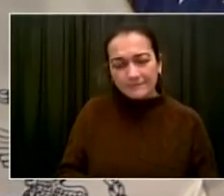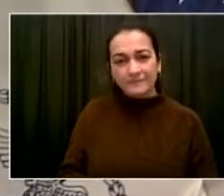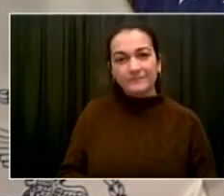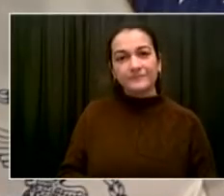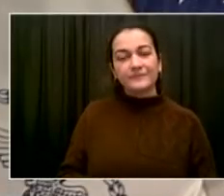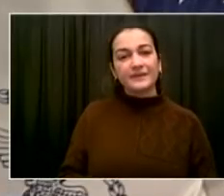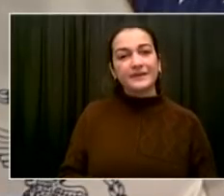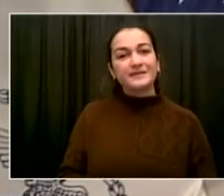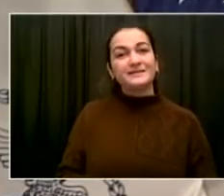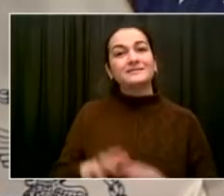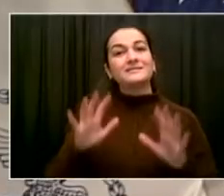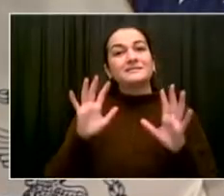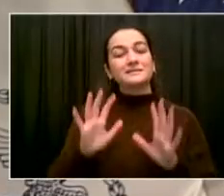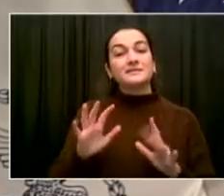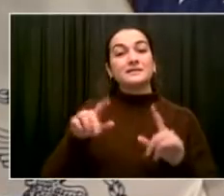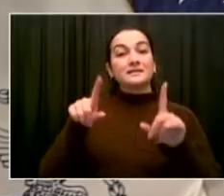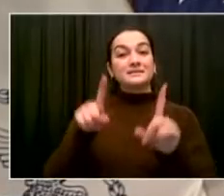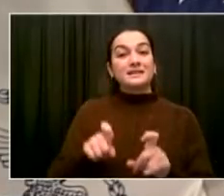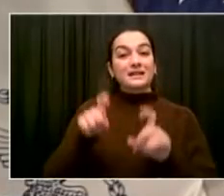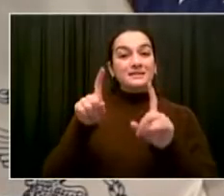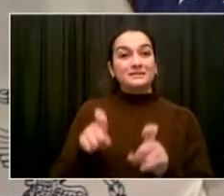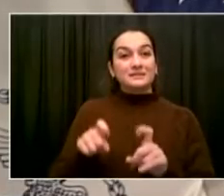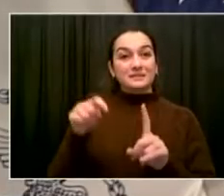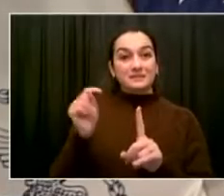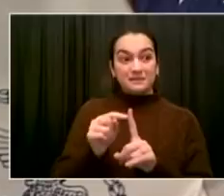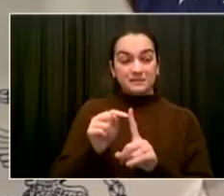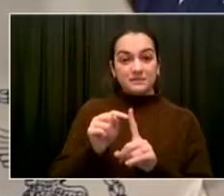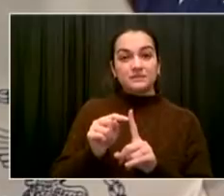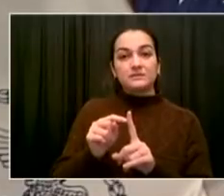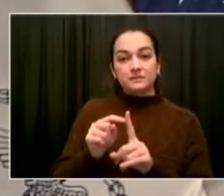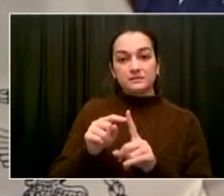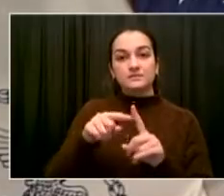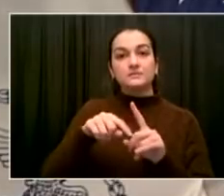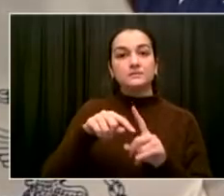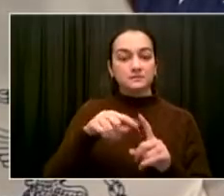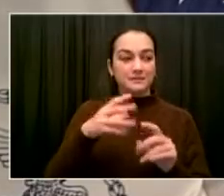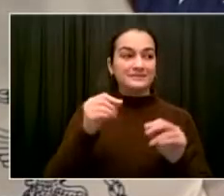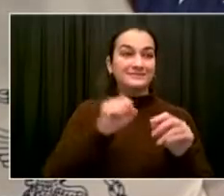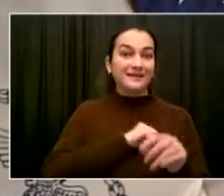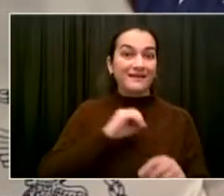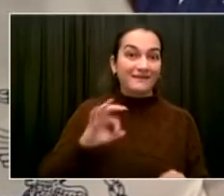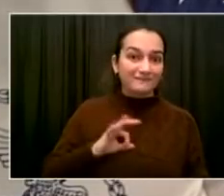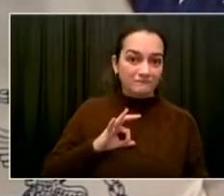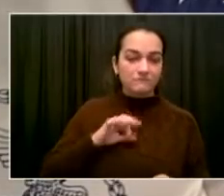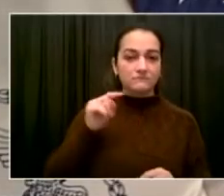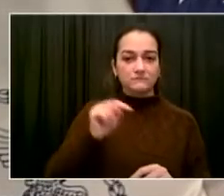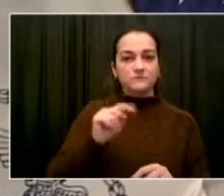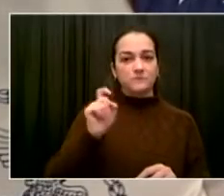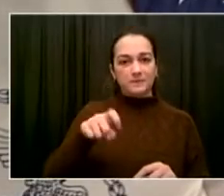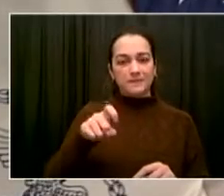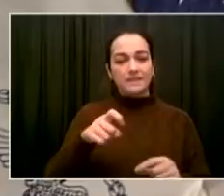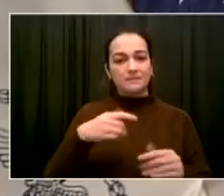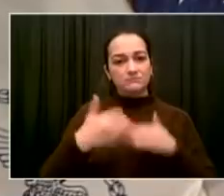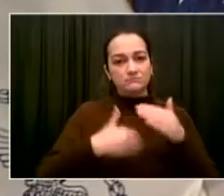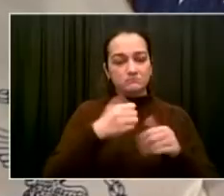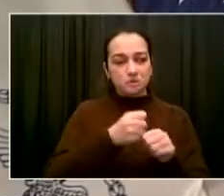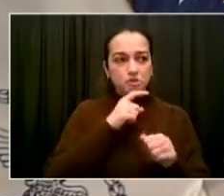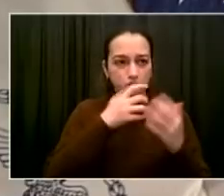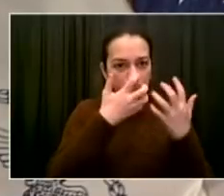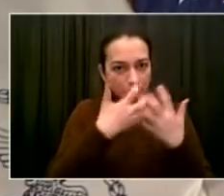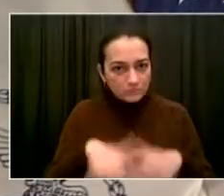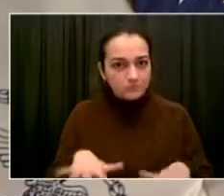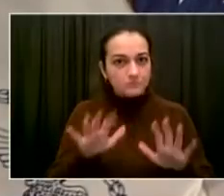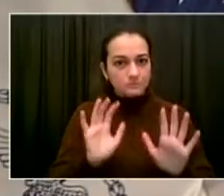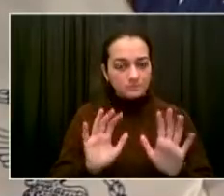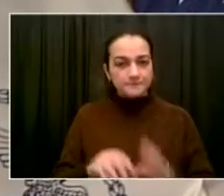capacity, getting the testing kits, getting the personnel what they need, setting up sites. This is a brand new reality. But the good news is the city